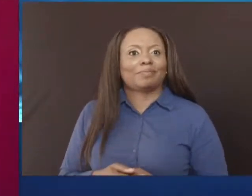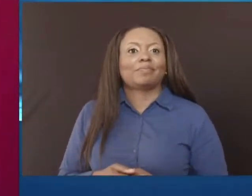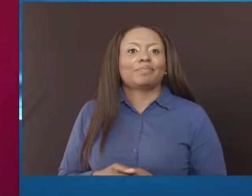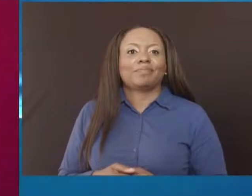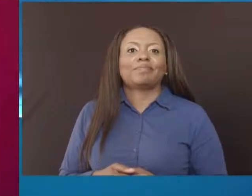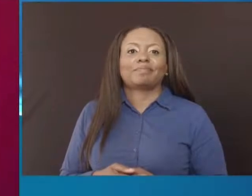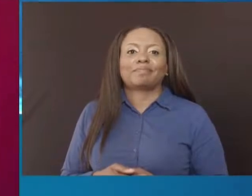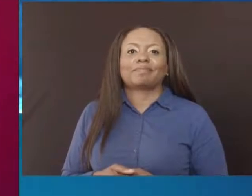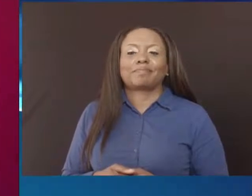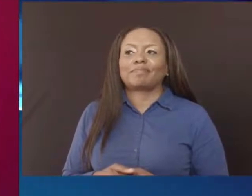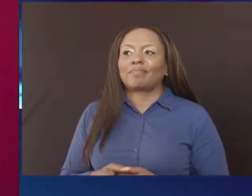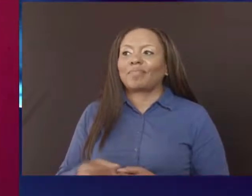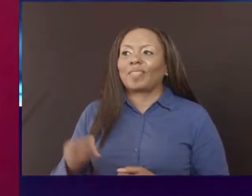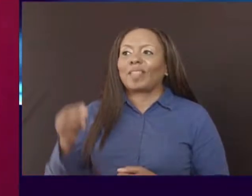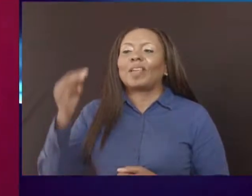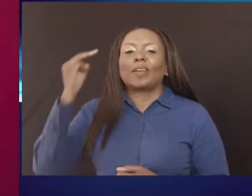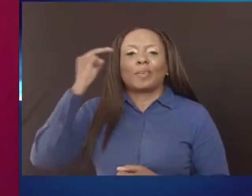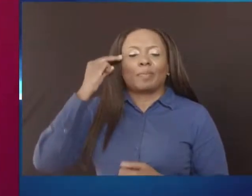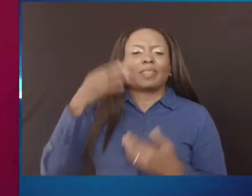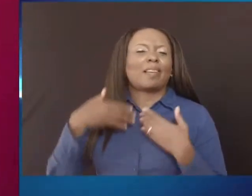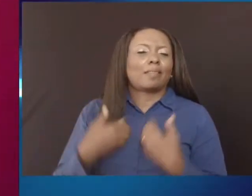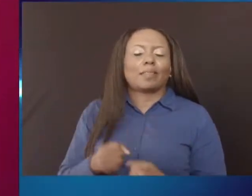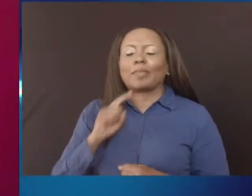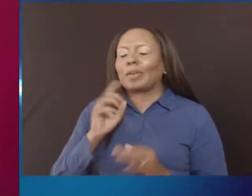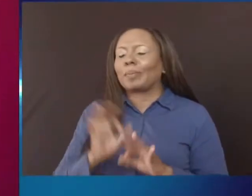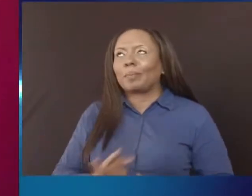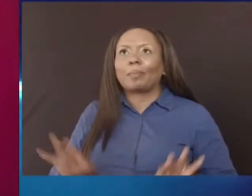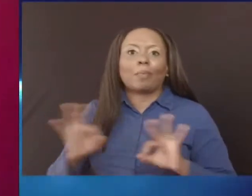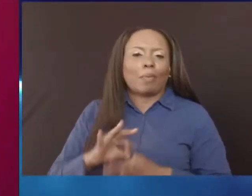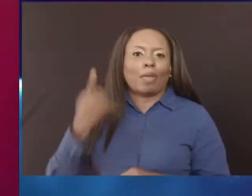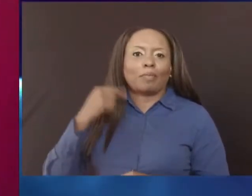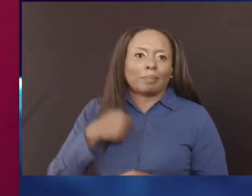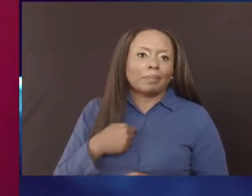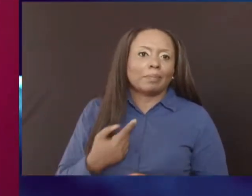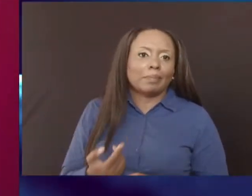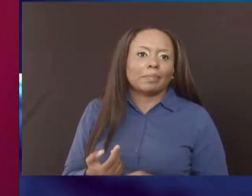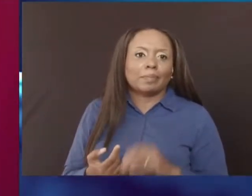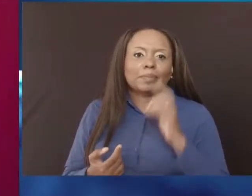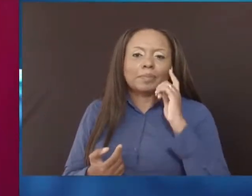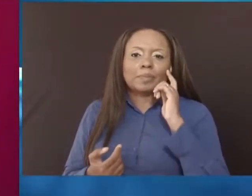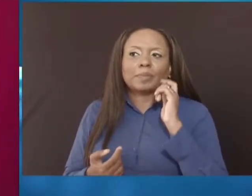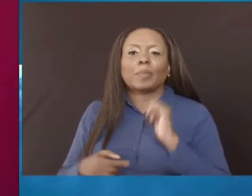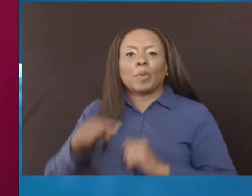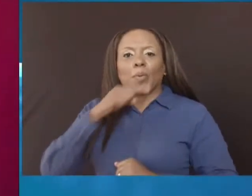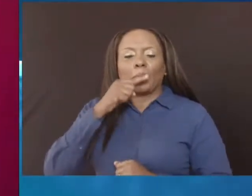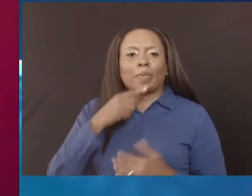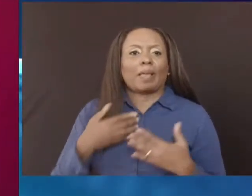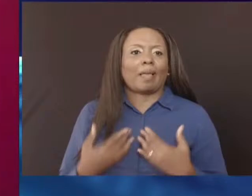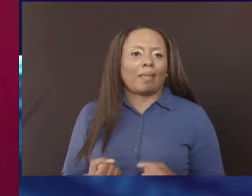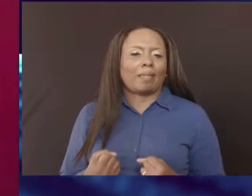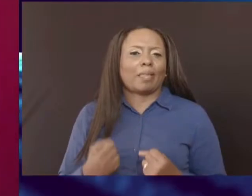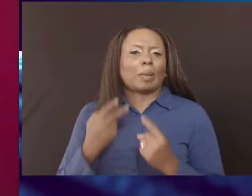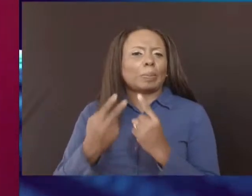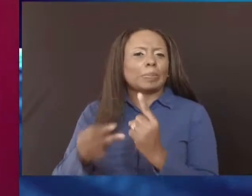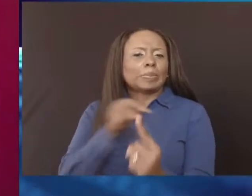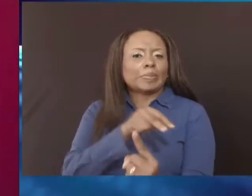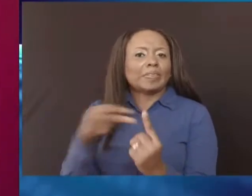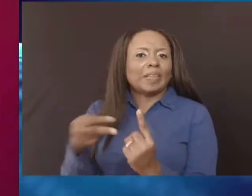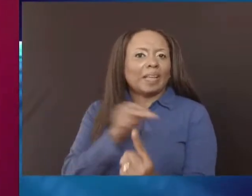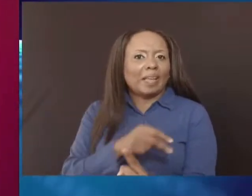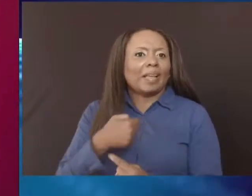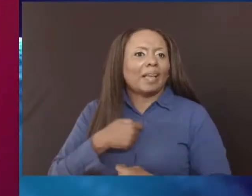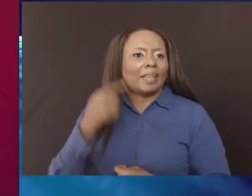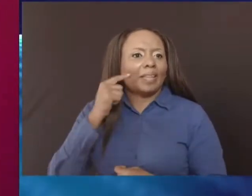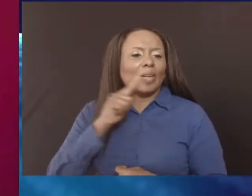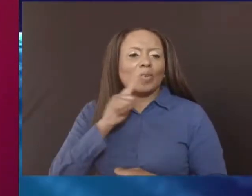Mental health is actually one of my pet areas in terms of, from a public health perspective, I think there's a